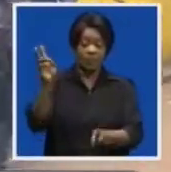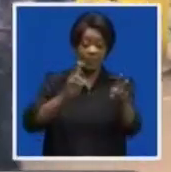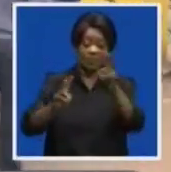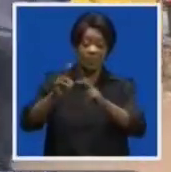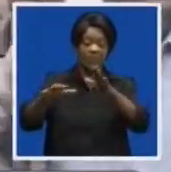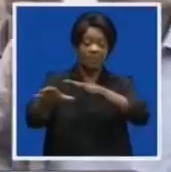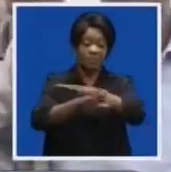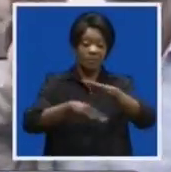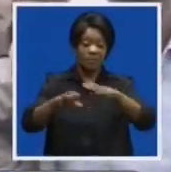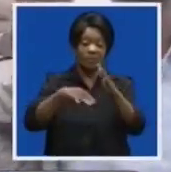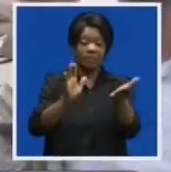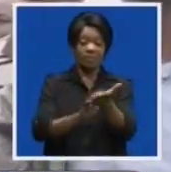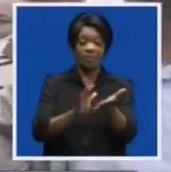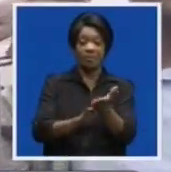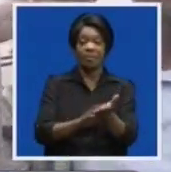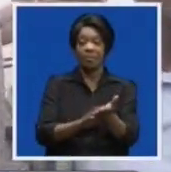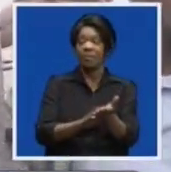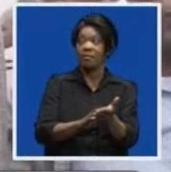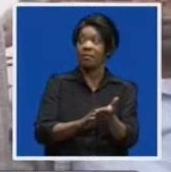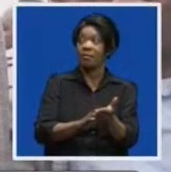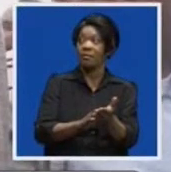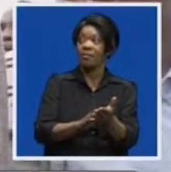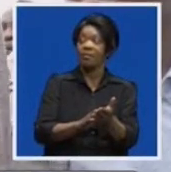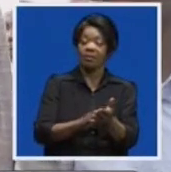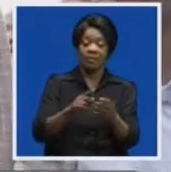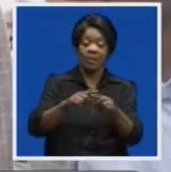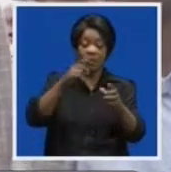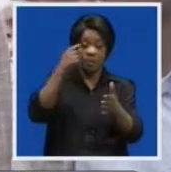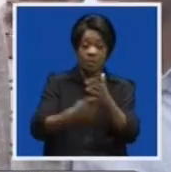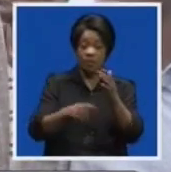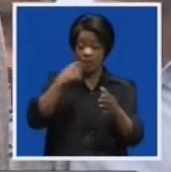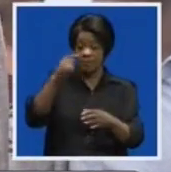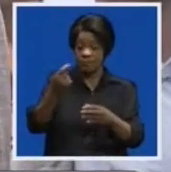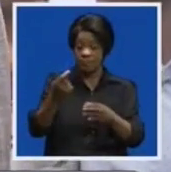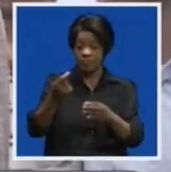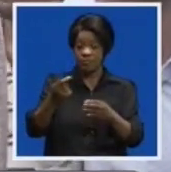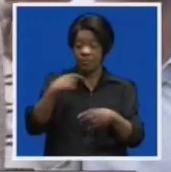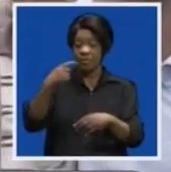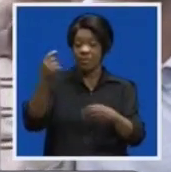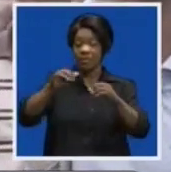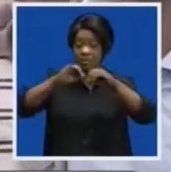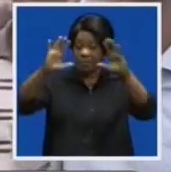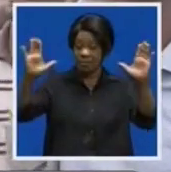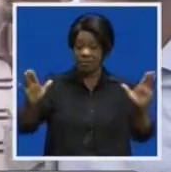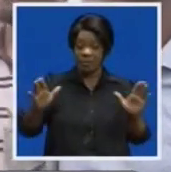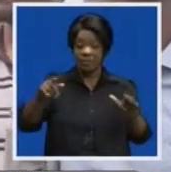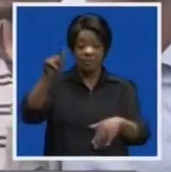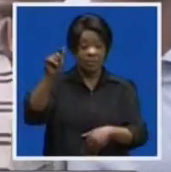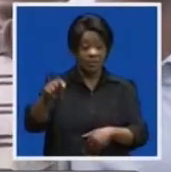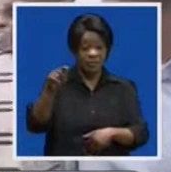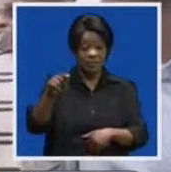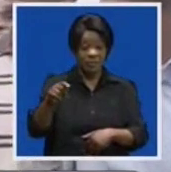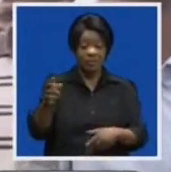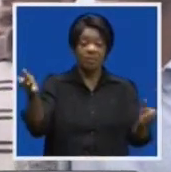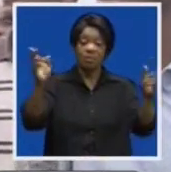not happy. But what should stay in them very, very clear is that they are outside here temporarily. We should not have problems when time